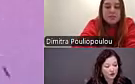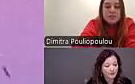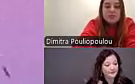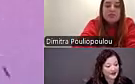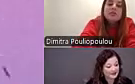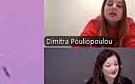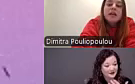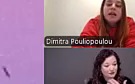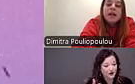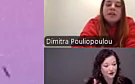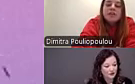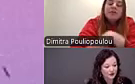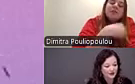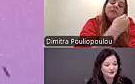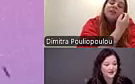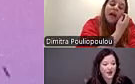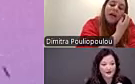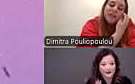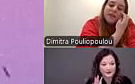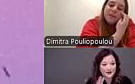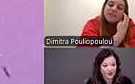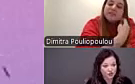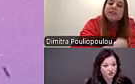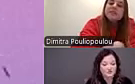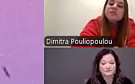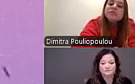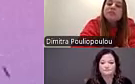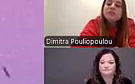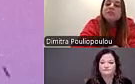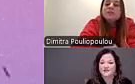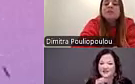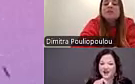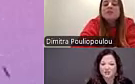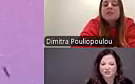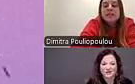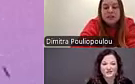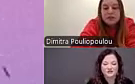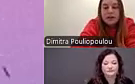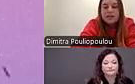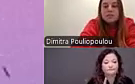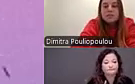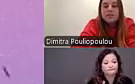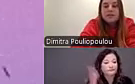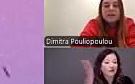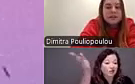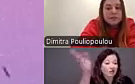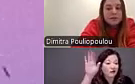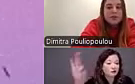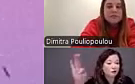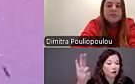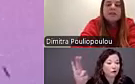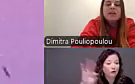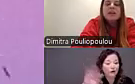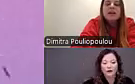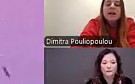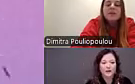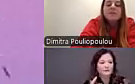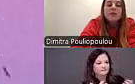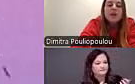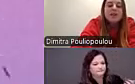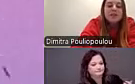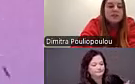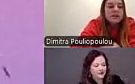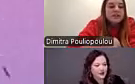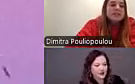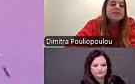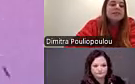ergonomic adaptations. And rather than having a passive lecture, the participants can interact with clickable rooms.